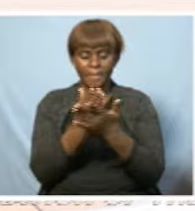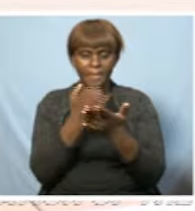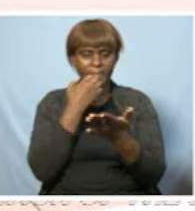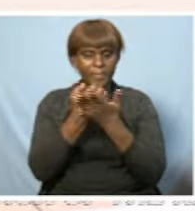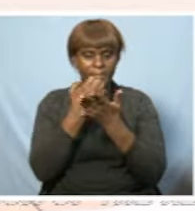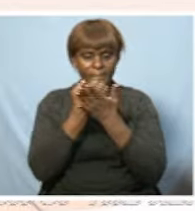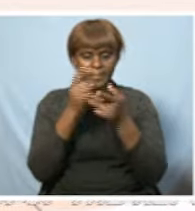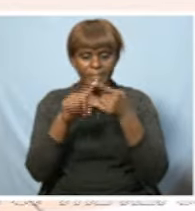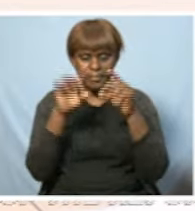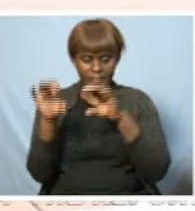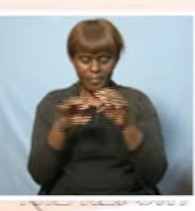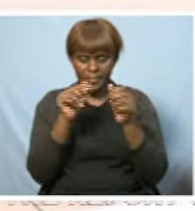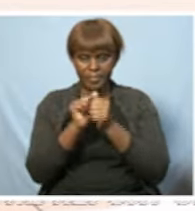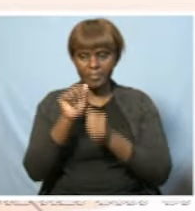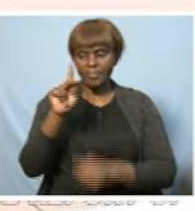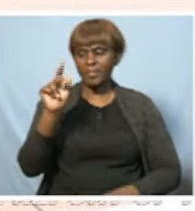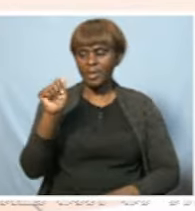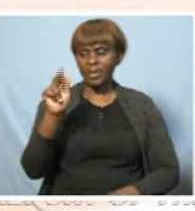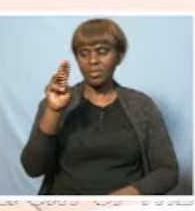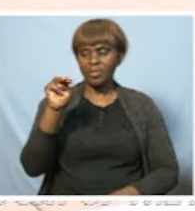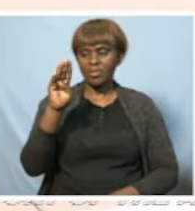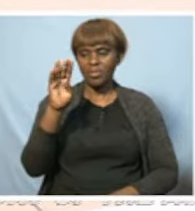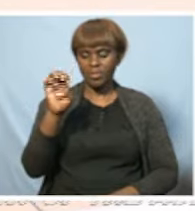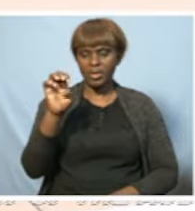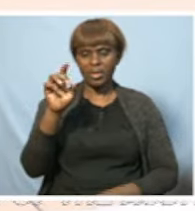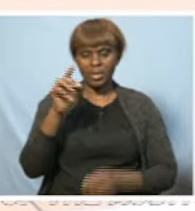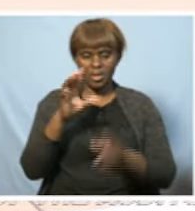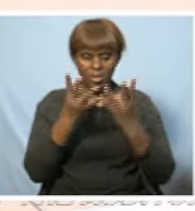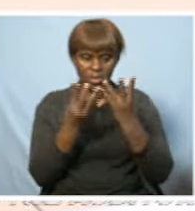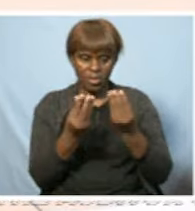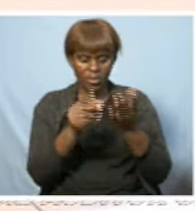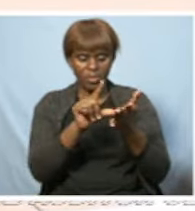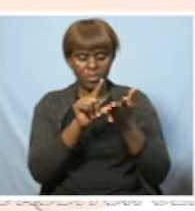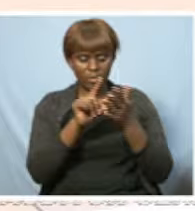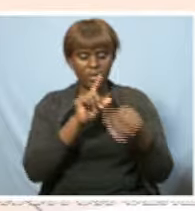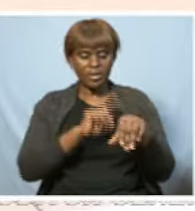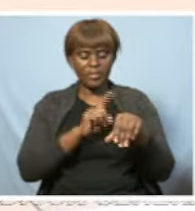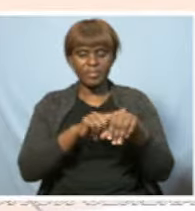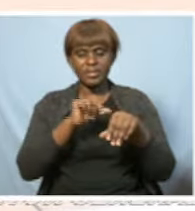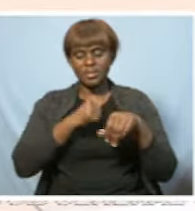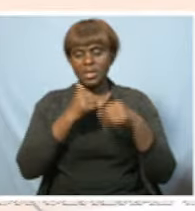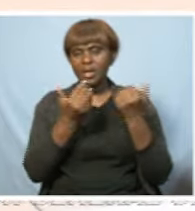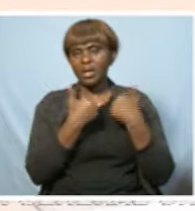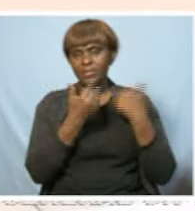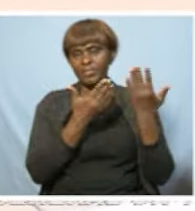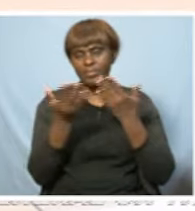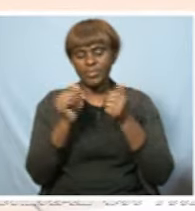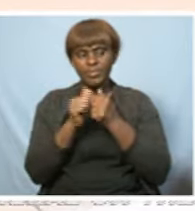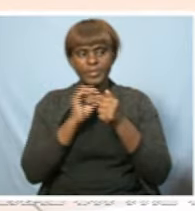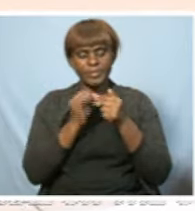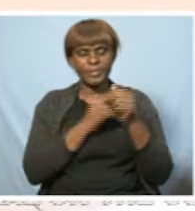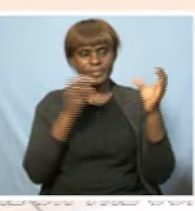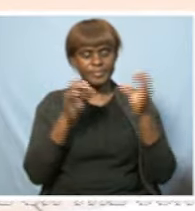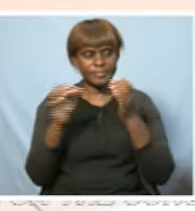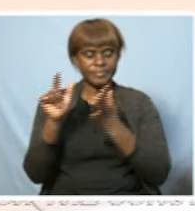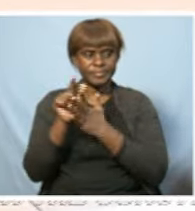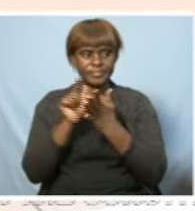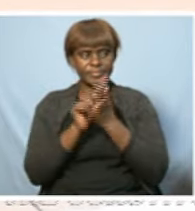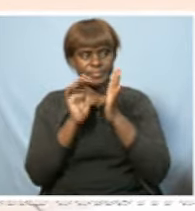evidence to do with Kaumbwe soft loans, which were not ready at the time we submitted the memorandum, and we have come with the copies with our council